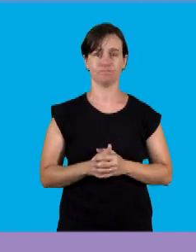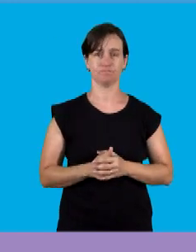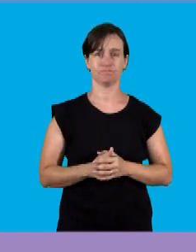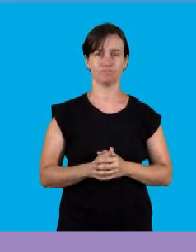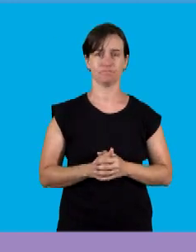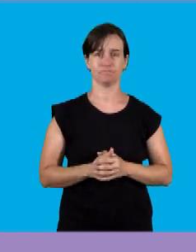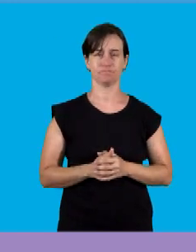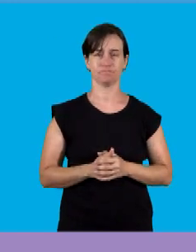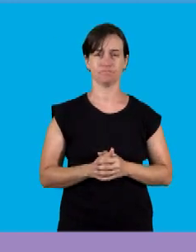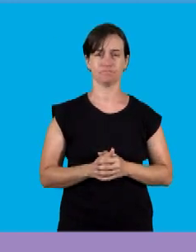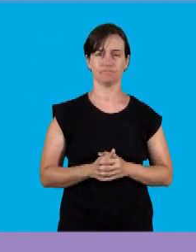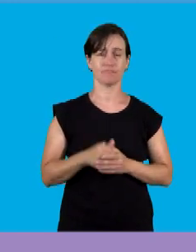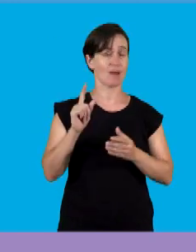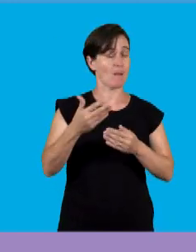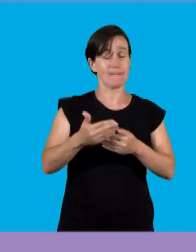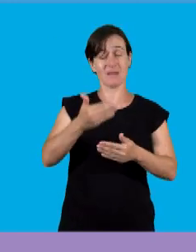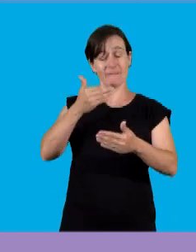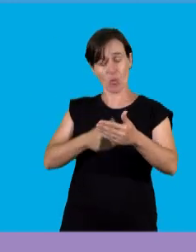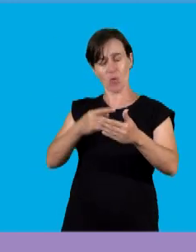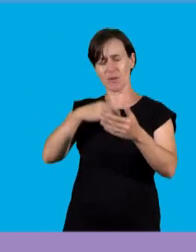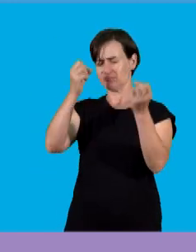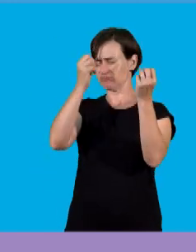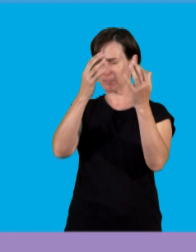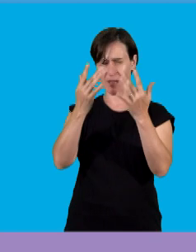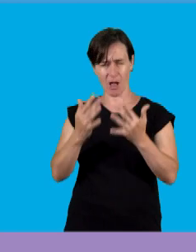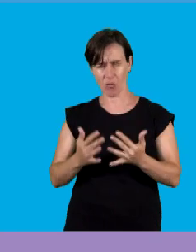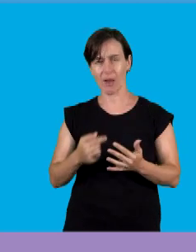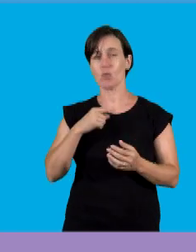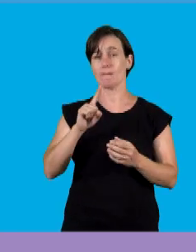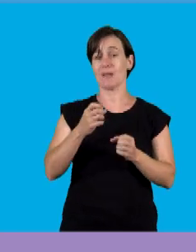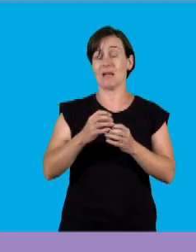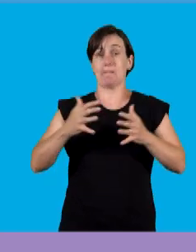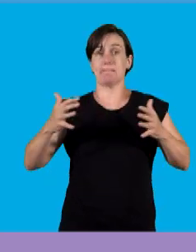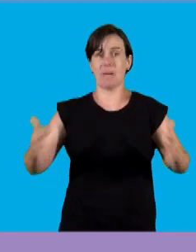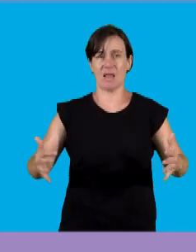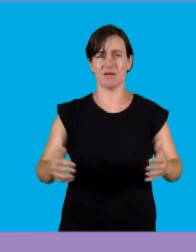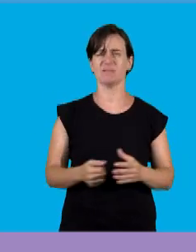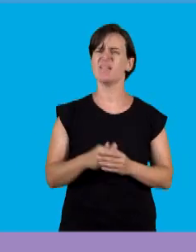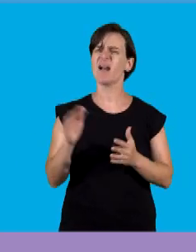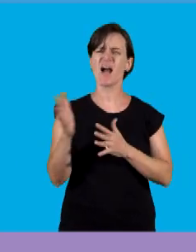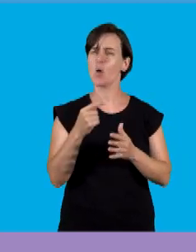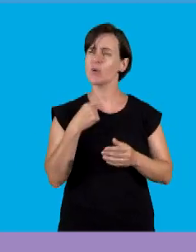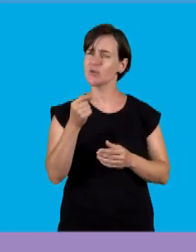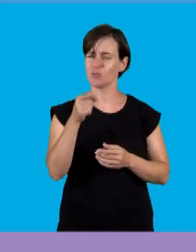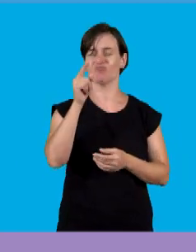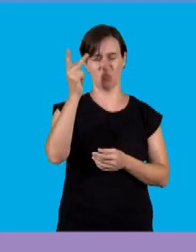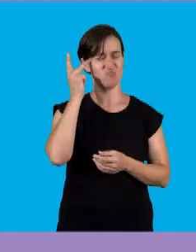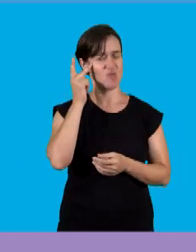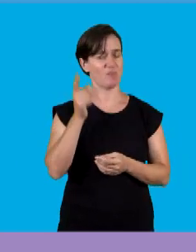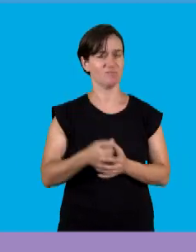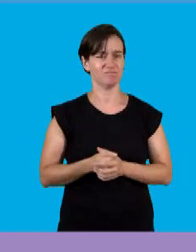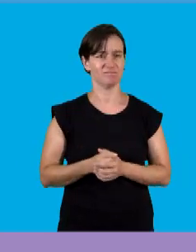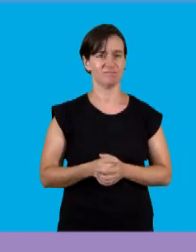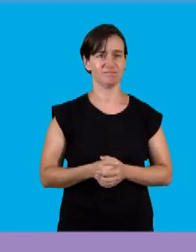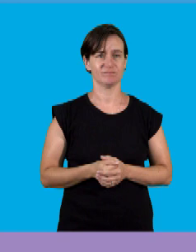exponent 5, now before we can calculate these, we need to expand them, and of course we know how to do that. So we are going